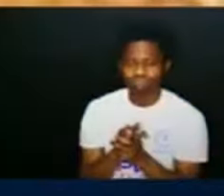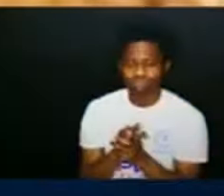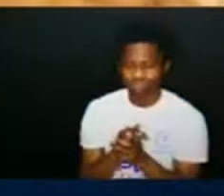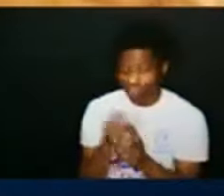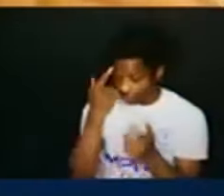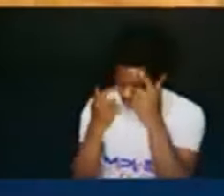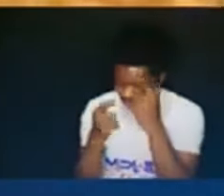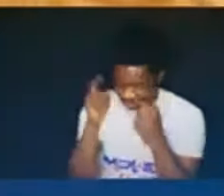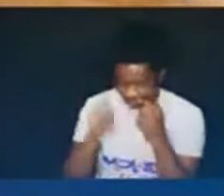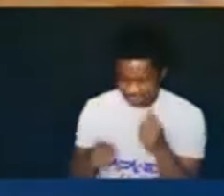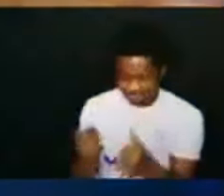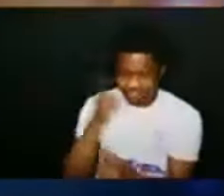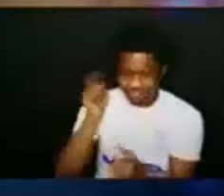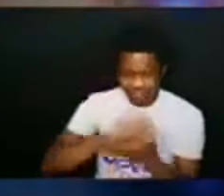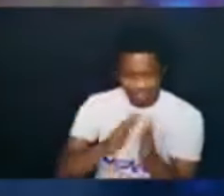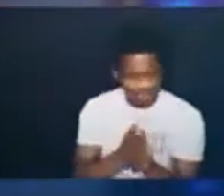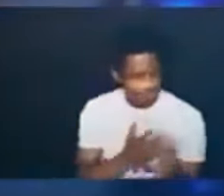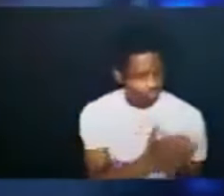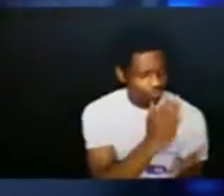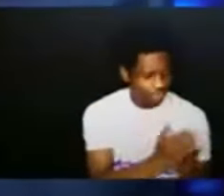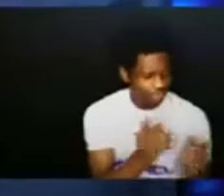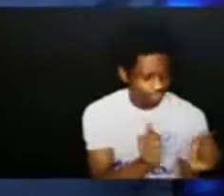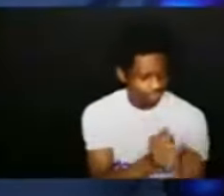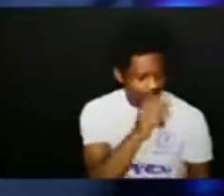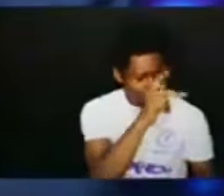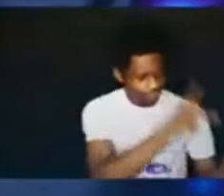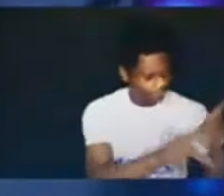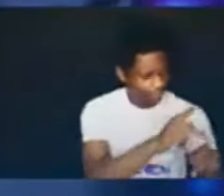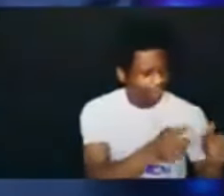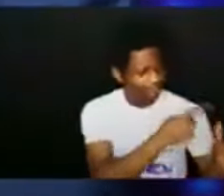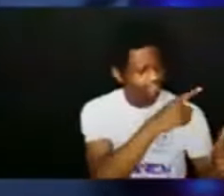men before you can be right with God. Now,